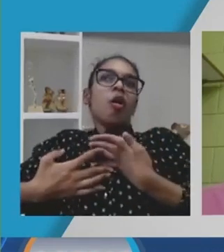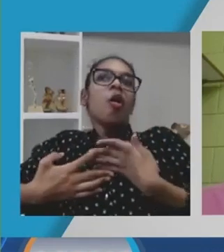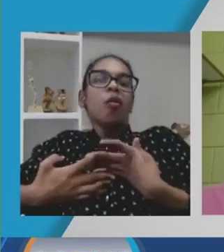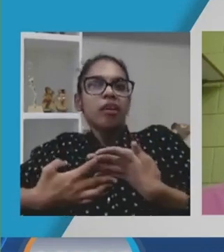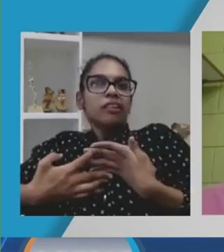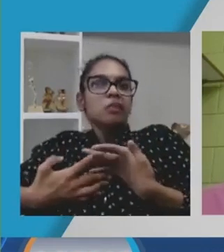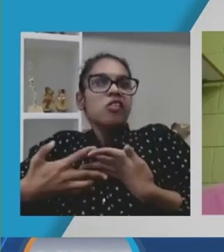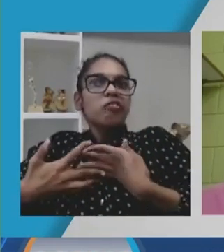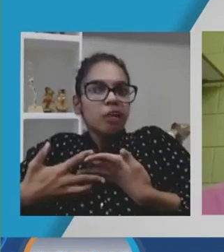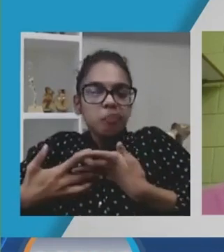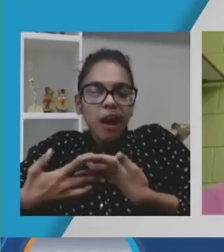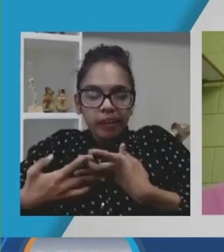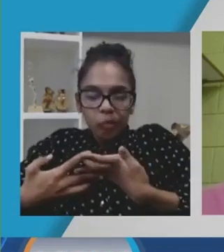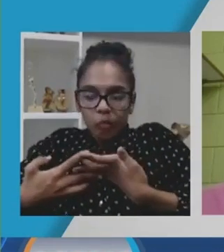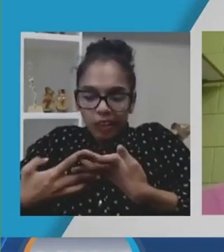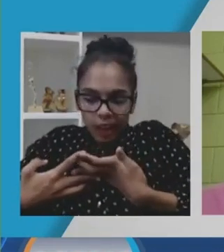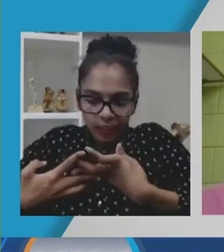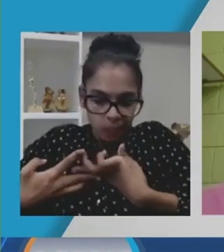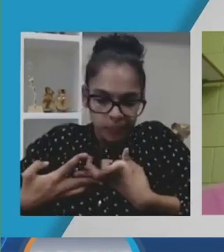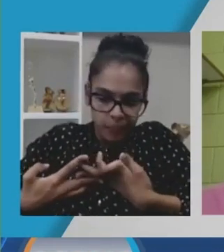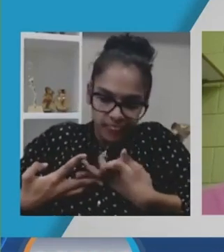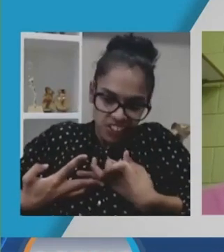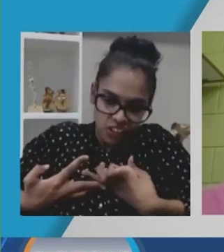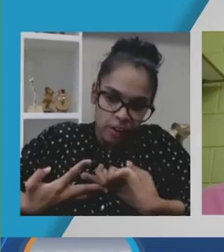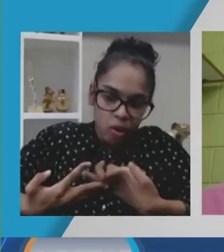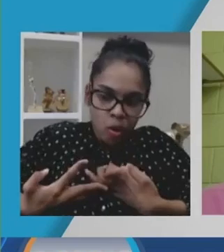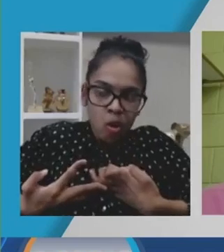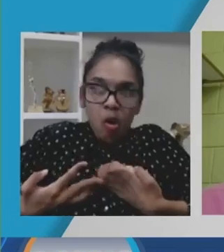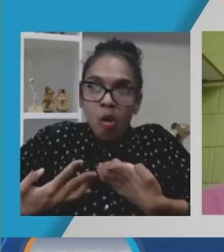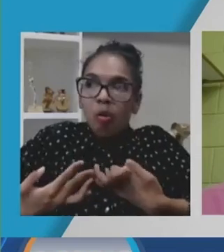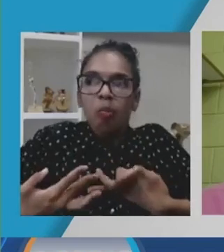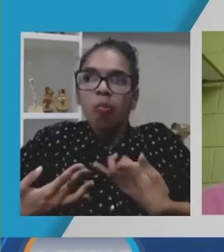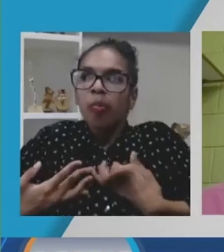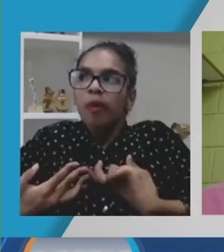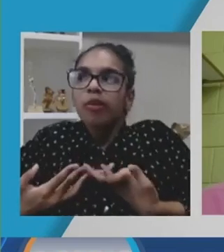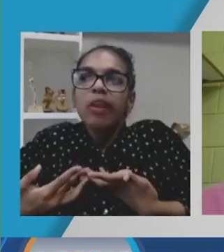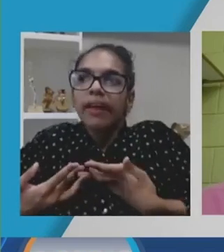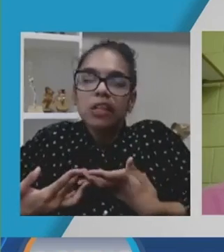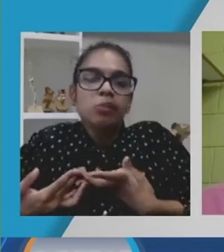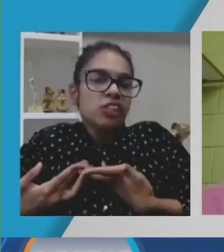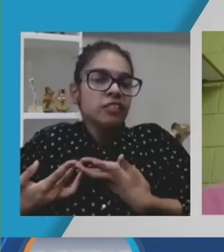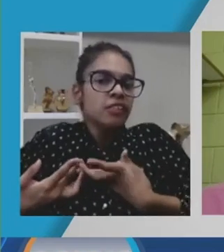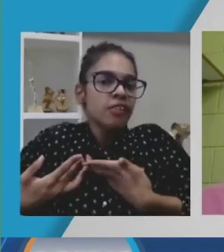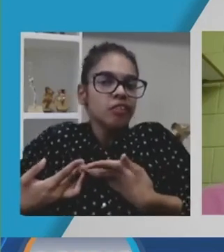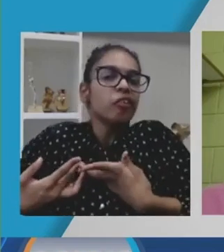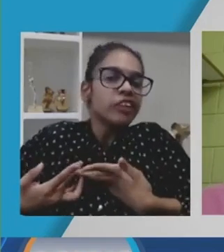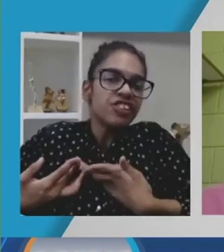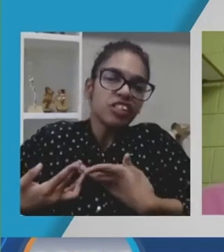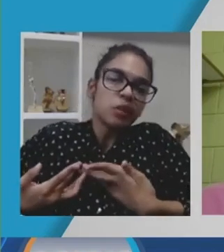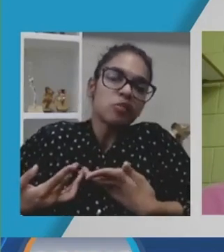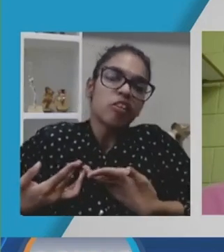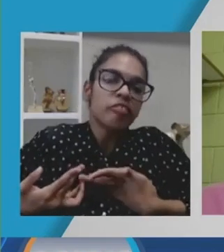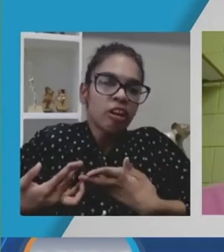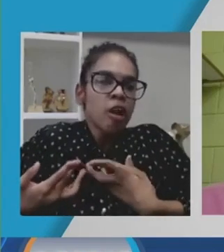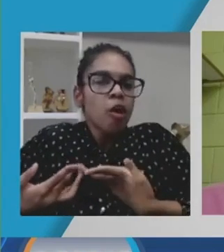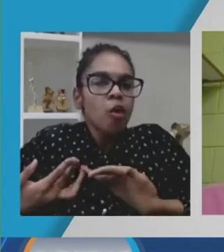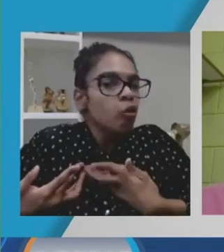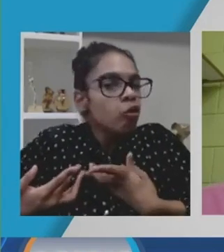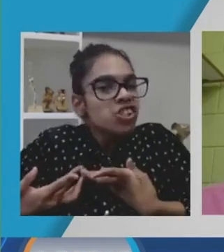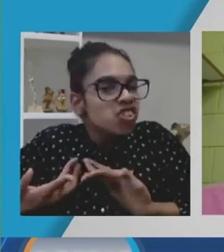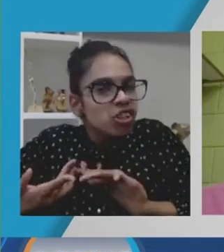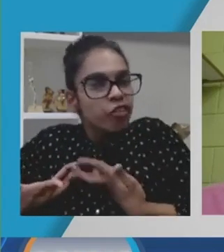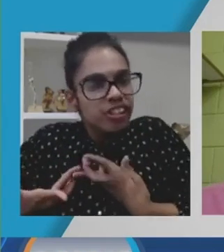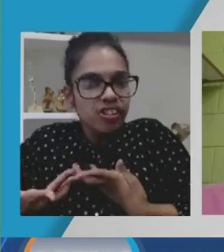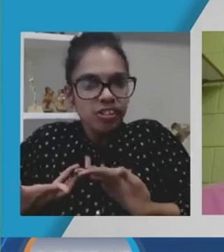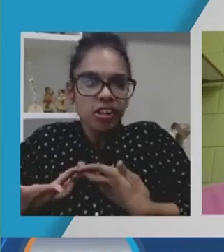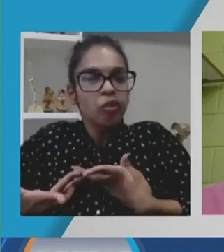how, in terms of impact and implementation, where would you like this project to reach in terms of who